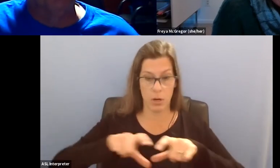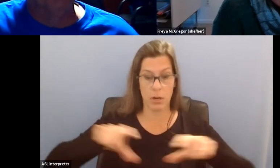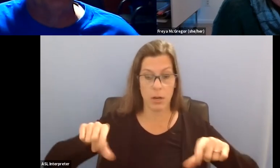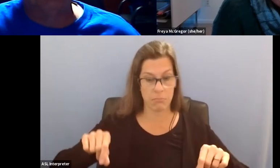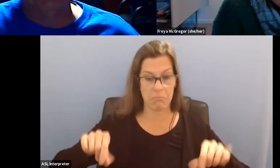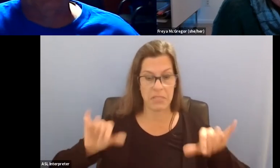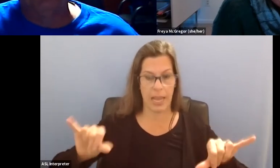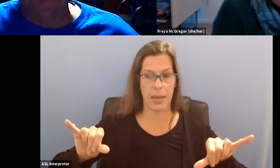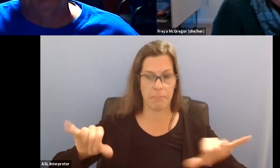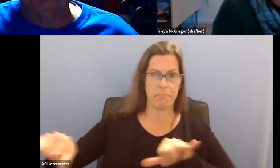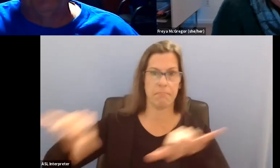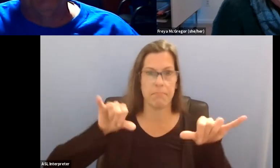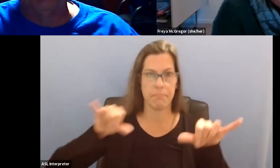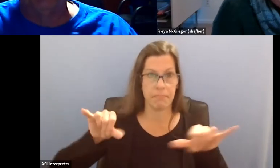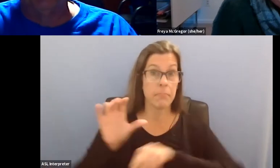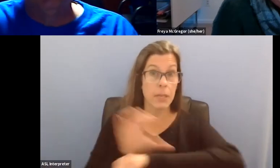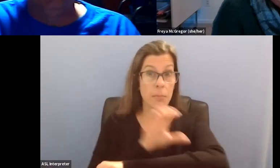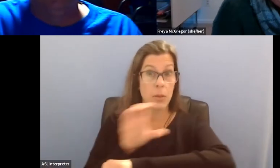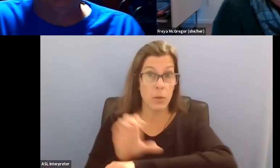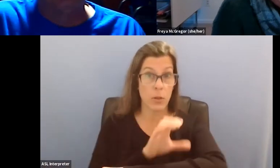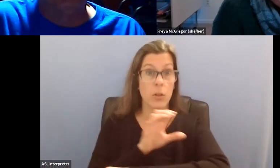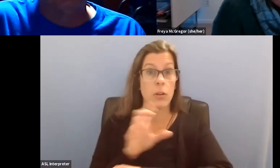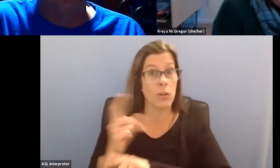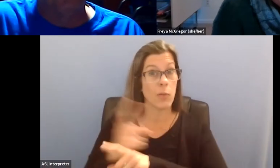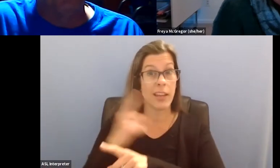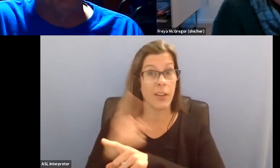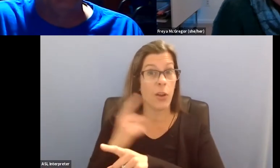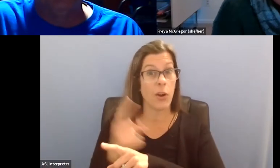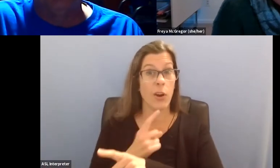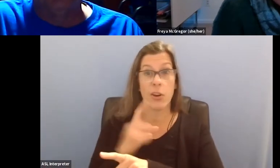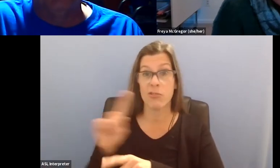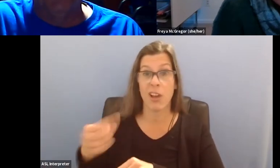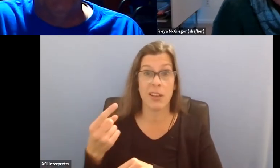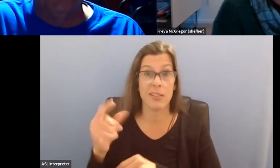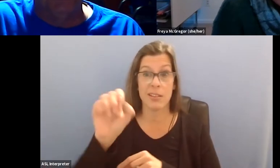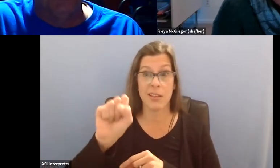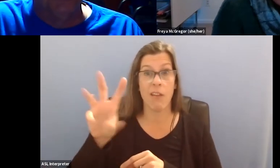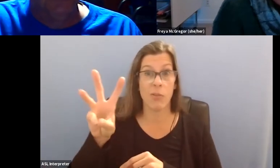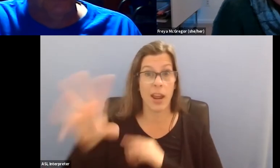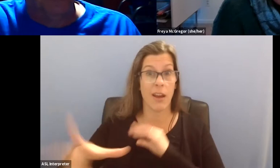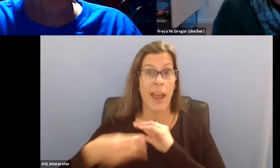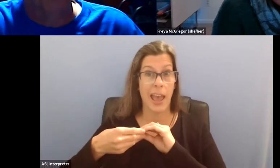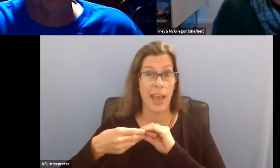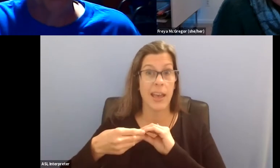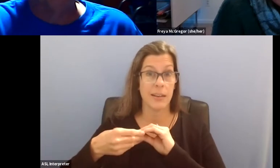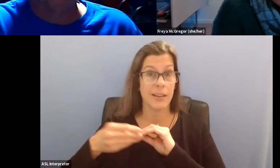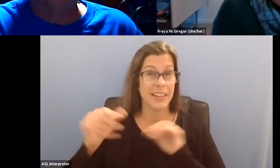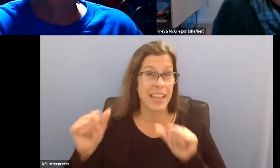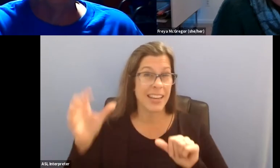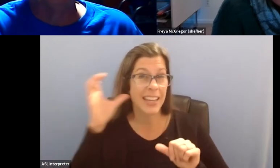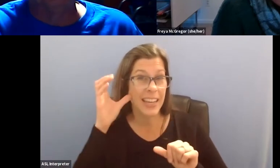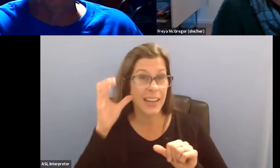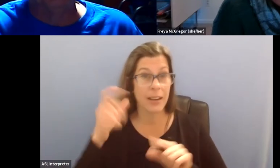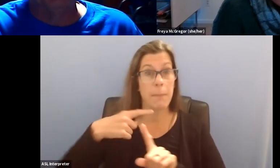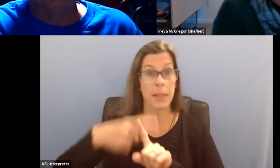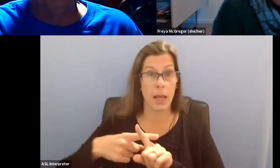computer is just a regular computer that has this added software that gives me the ability to hear it. Um, I also have a braille